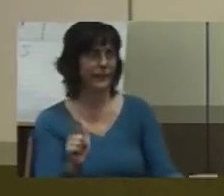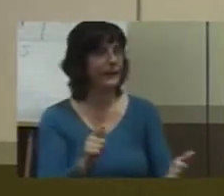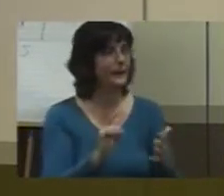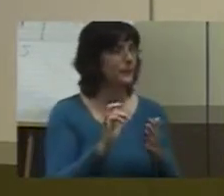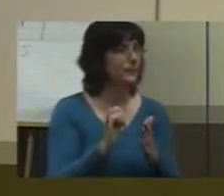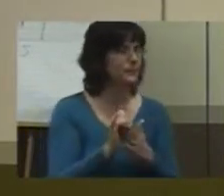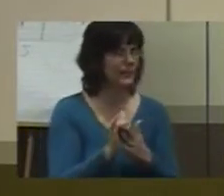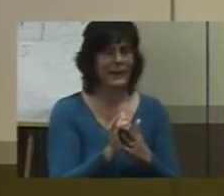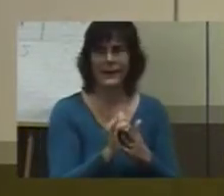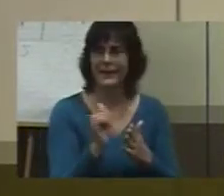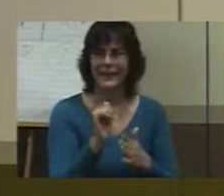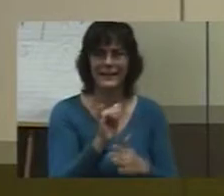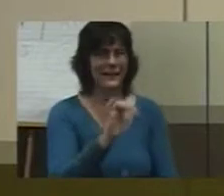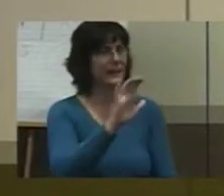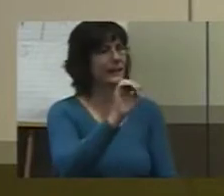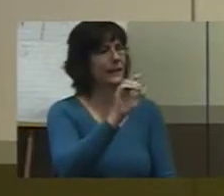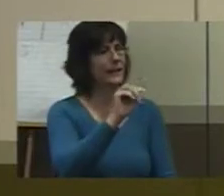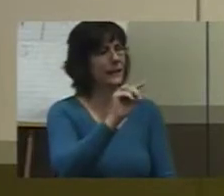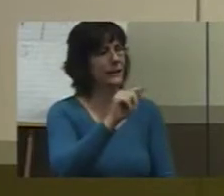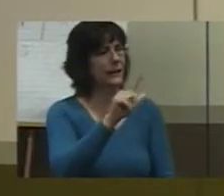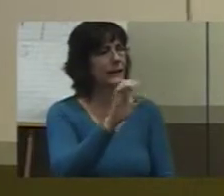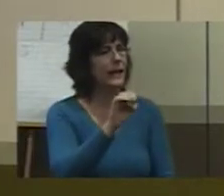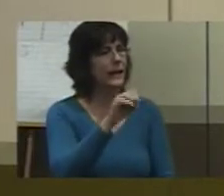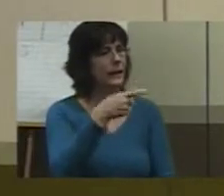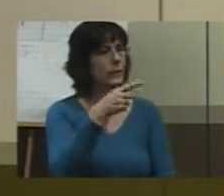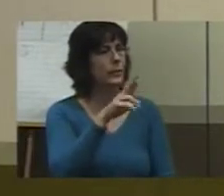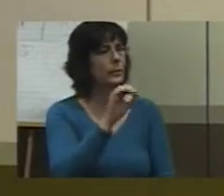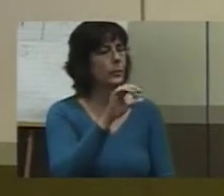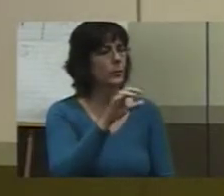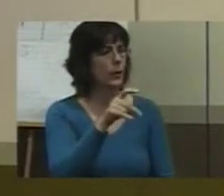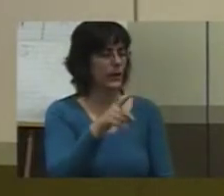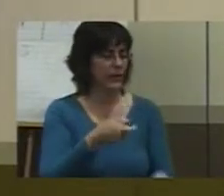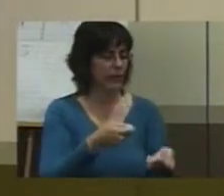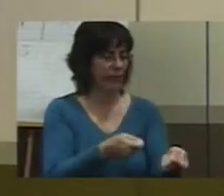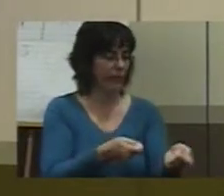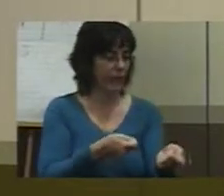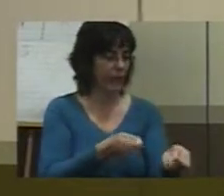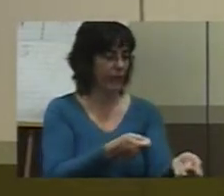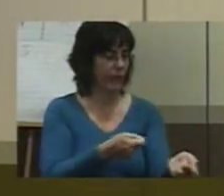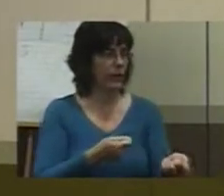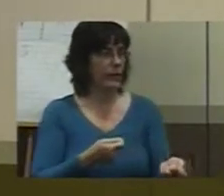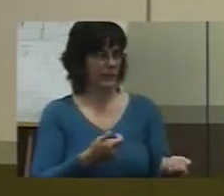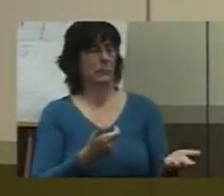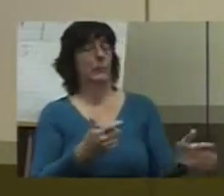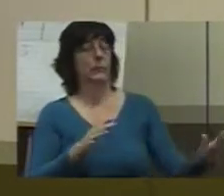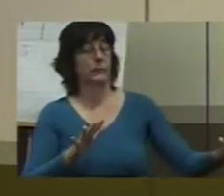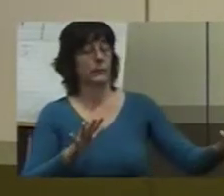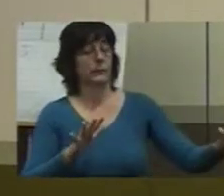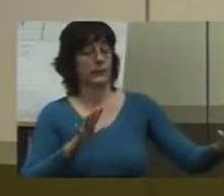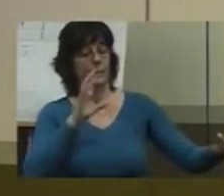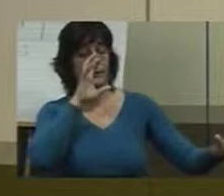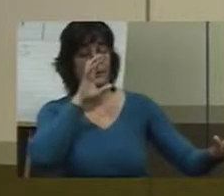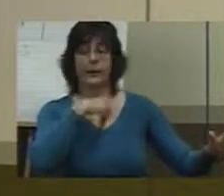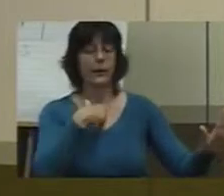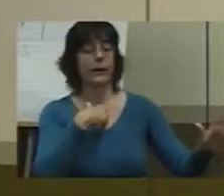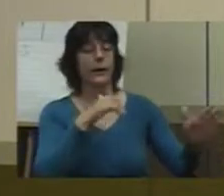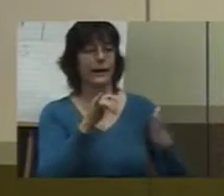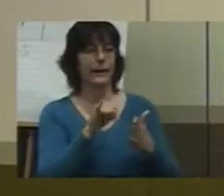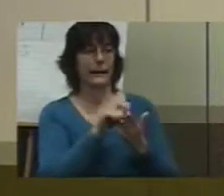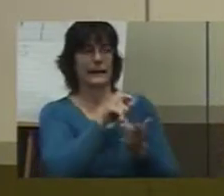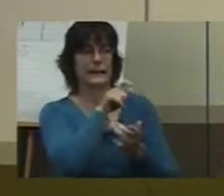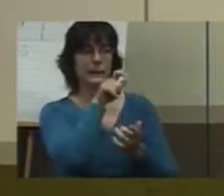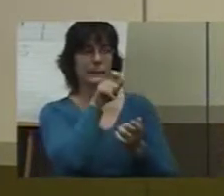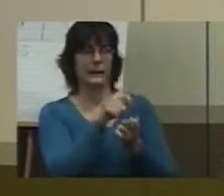and that's like a cattle prod. So yeah, so it always strikes me as odd that